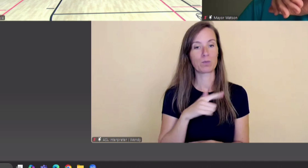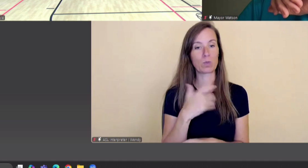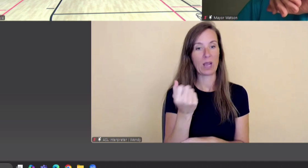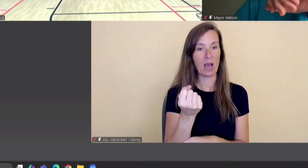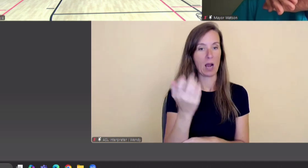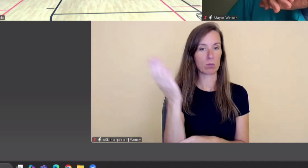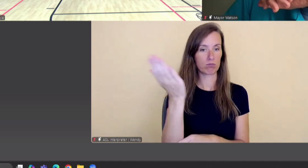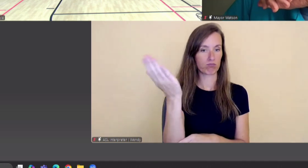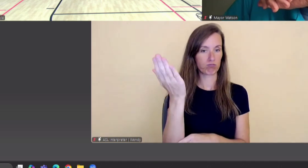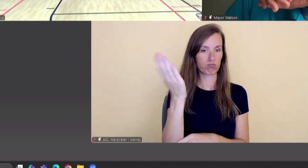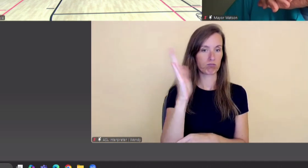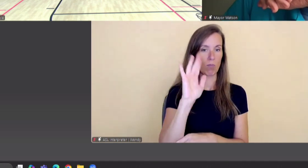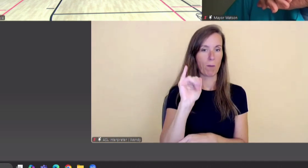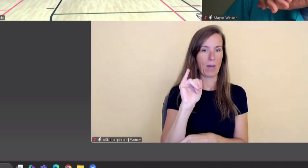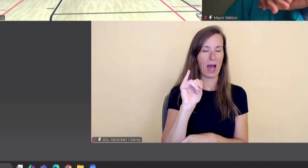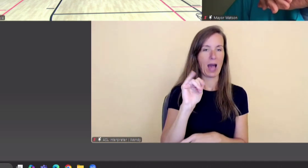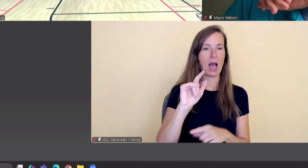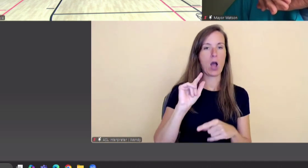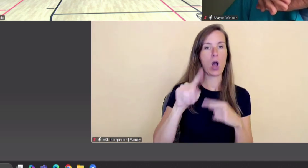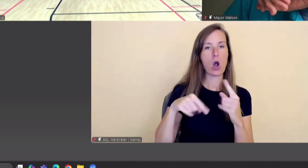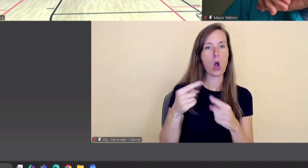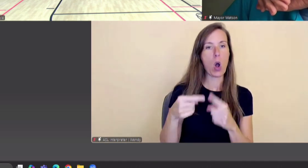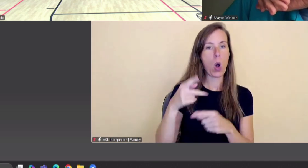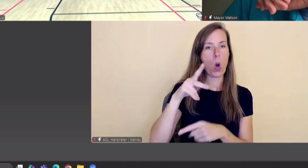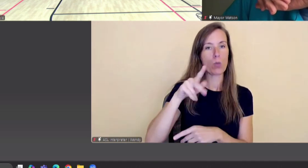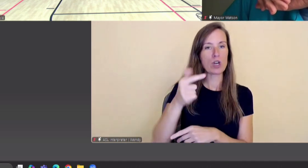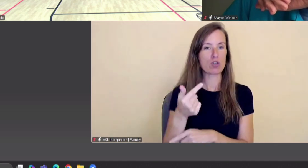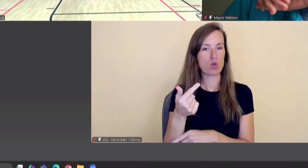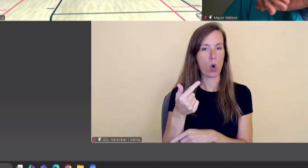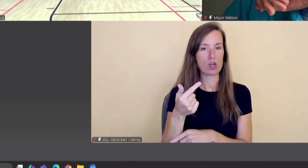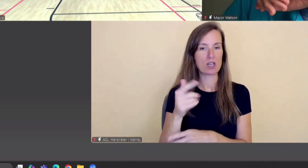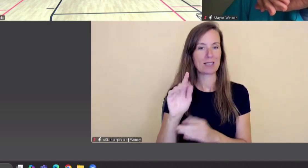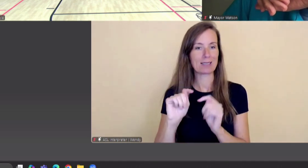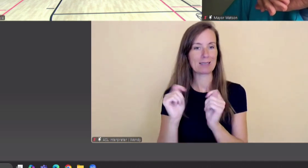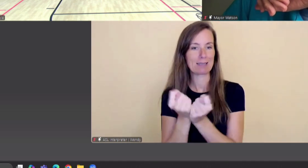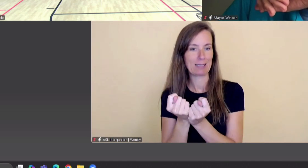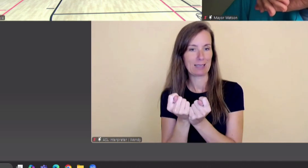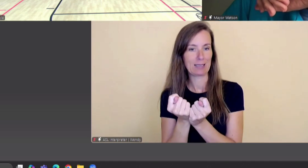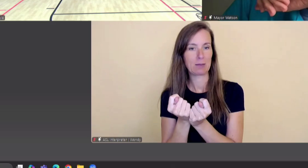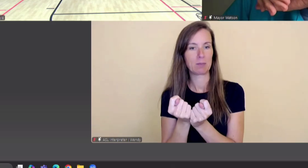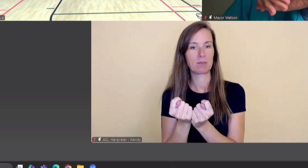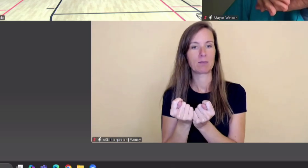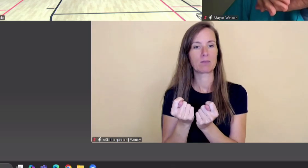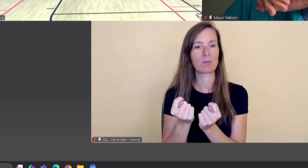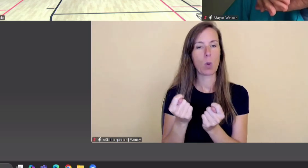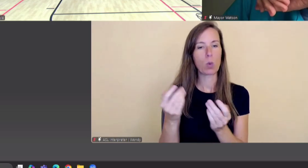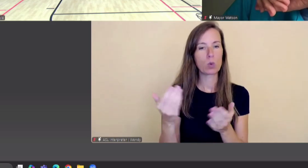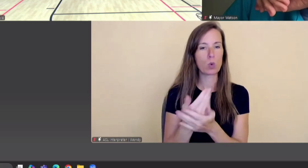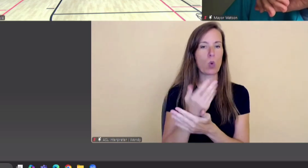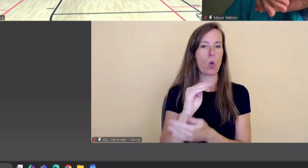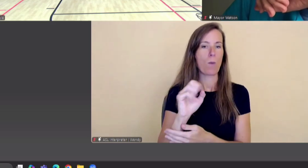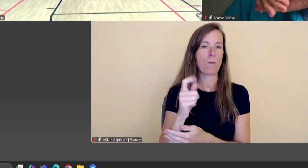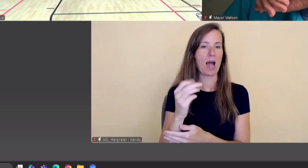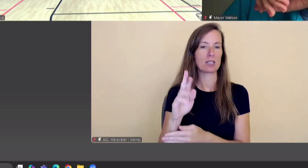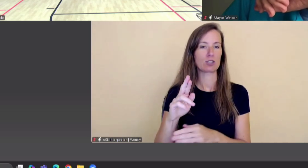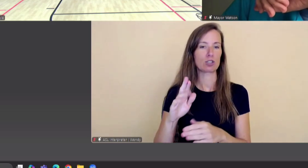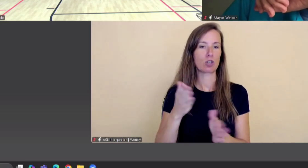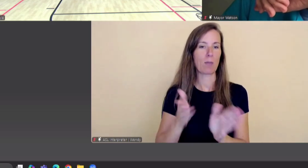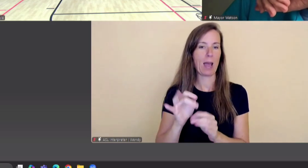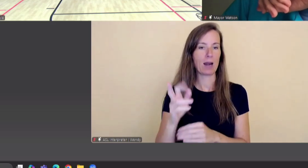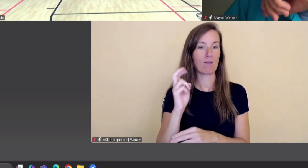compiling the new master plan of transportation for the county. The presentation is posted